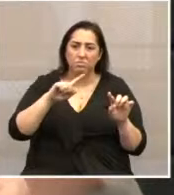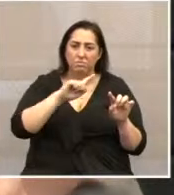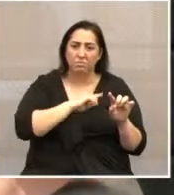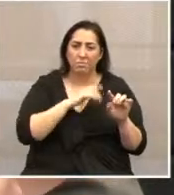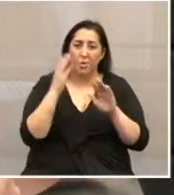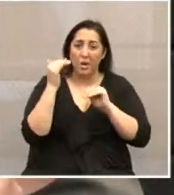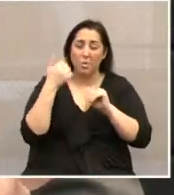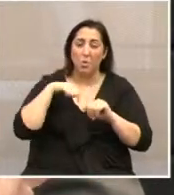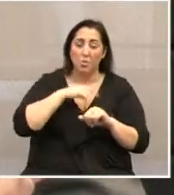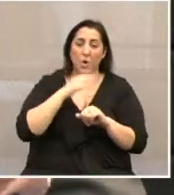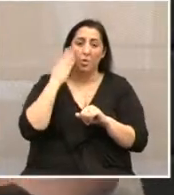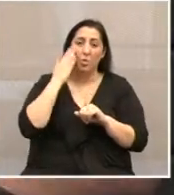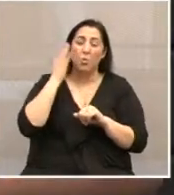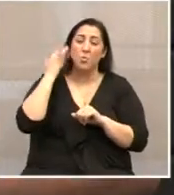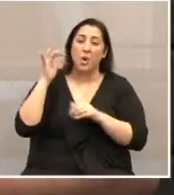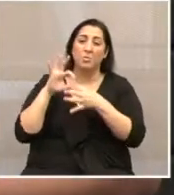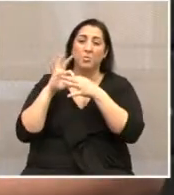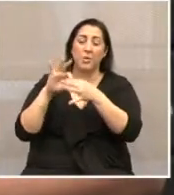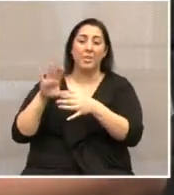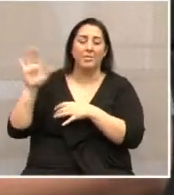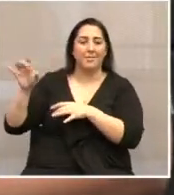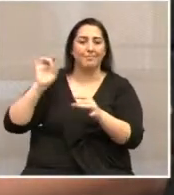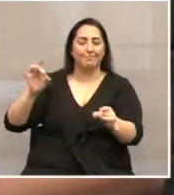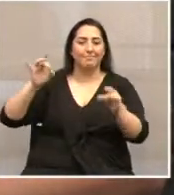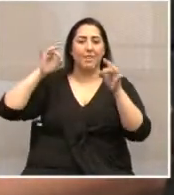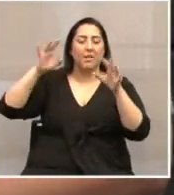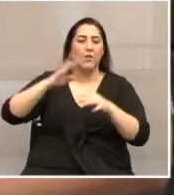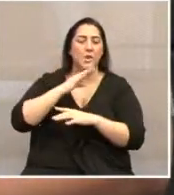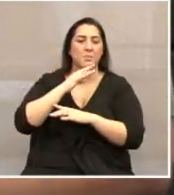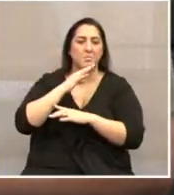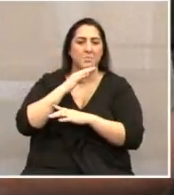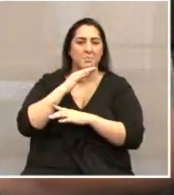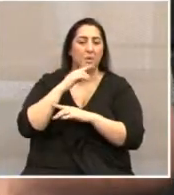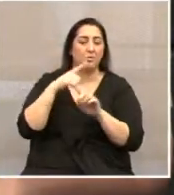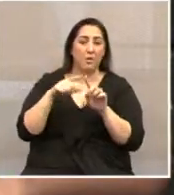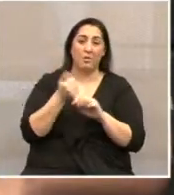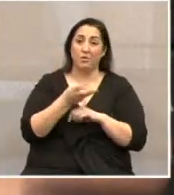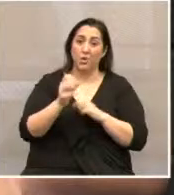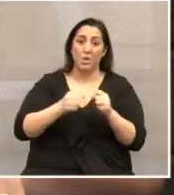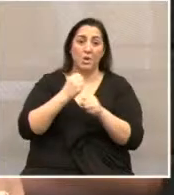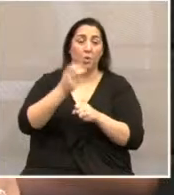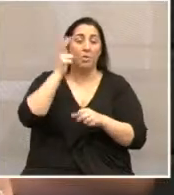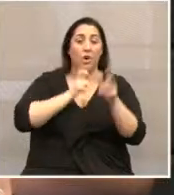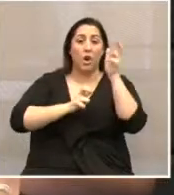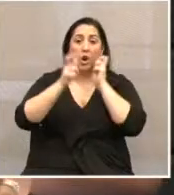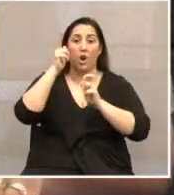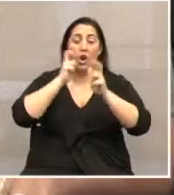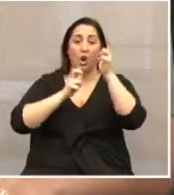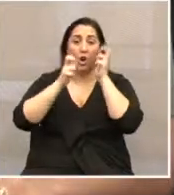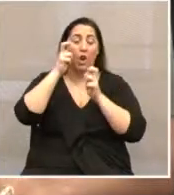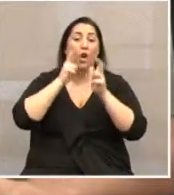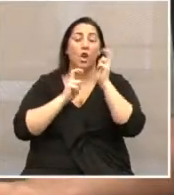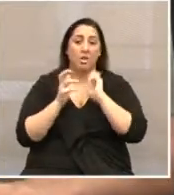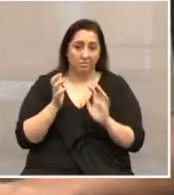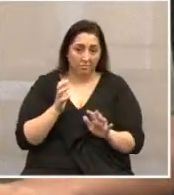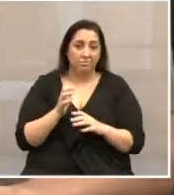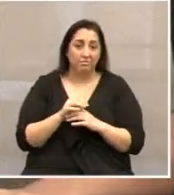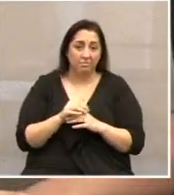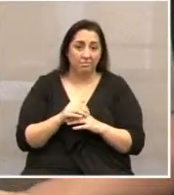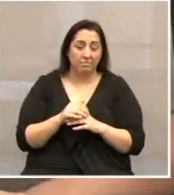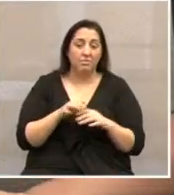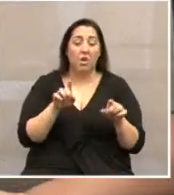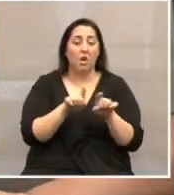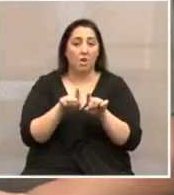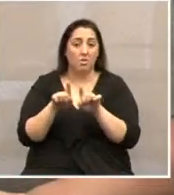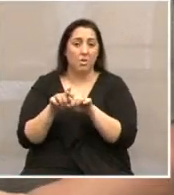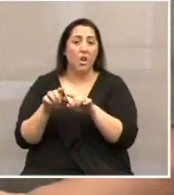and hate-filled rhetoric that's characterized the last few years, and specifically as it relates to the uncontested election